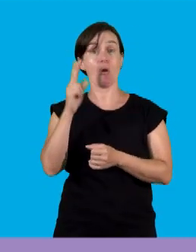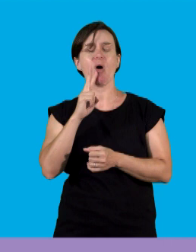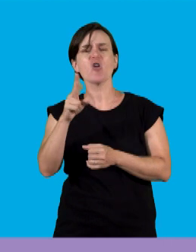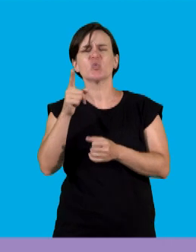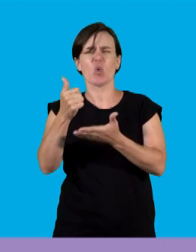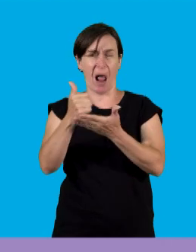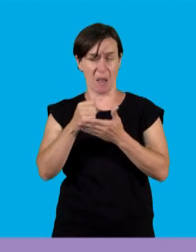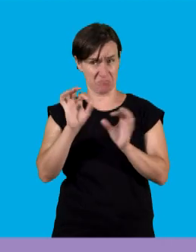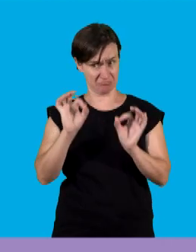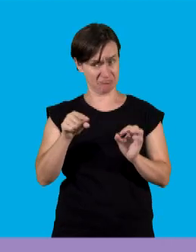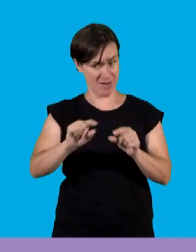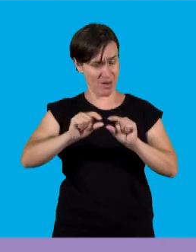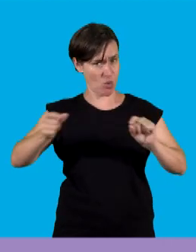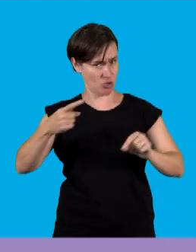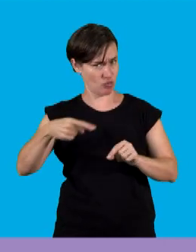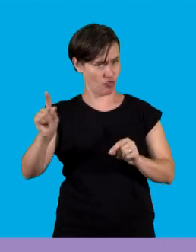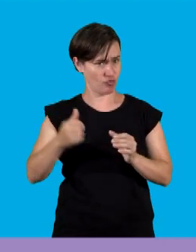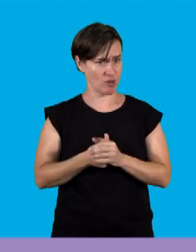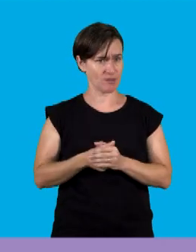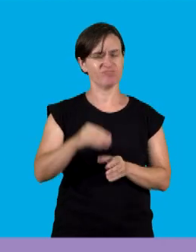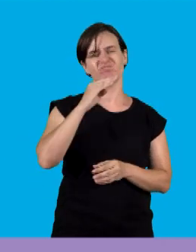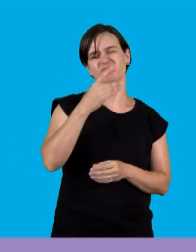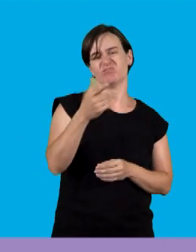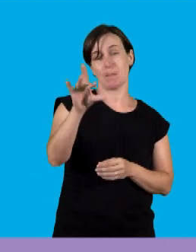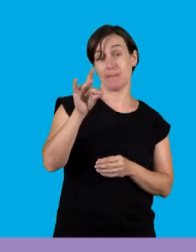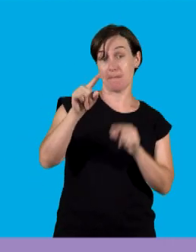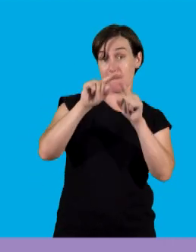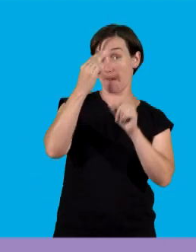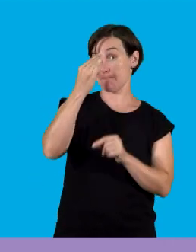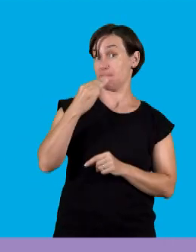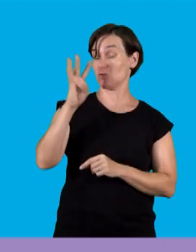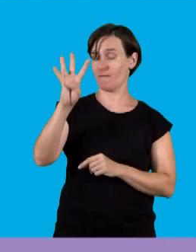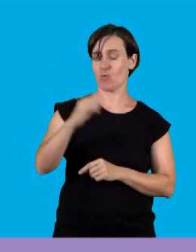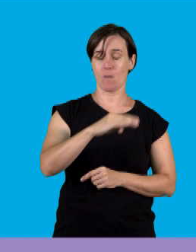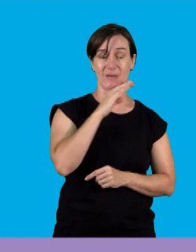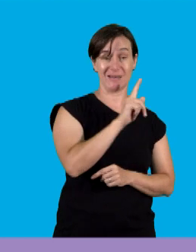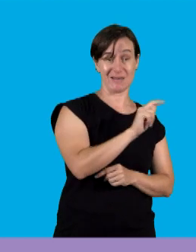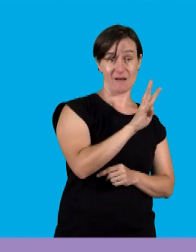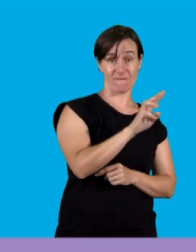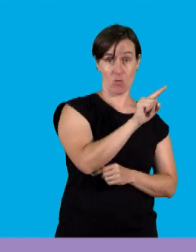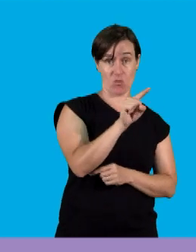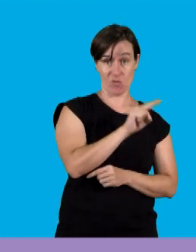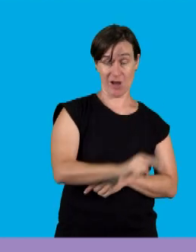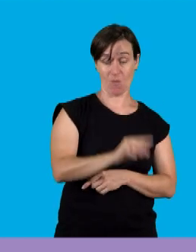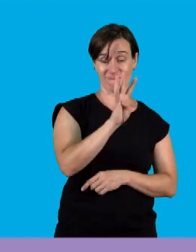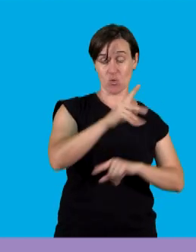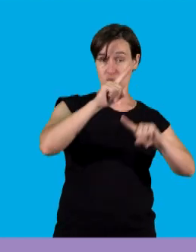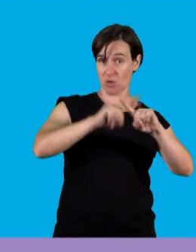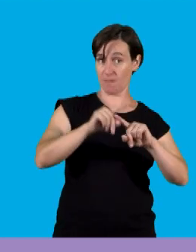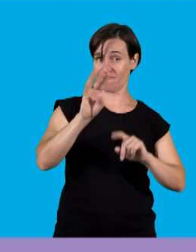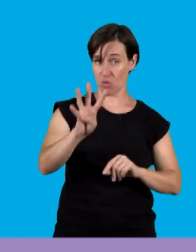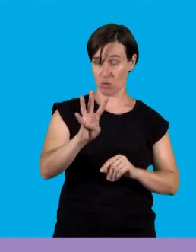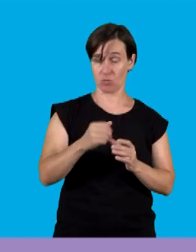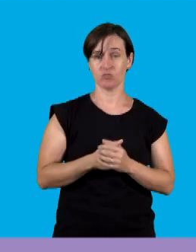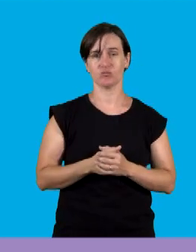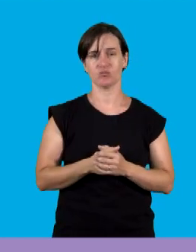term. Then we can say 4 multiplied, so 4 from the constant difference multiplied by 4